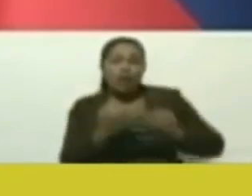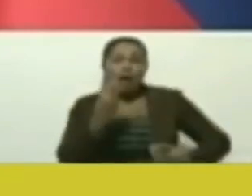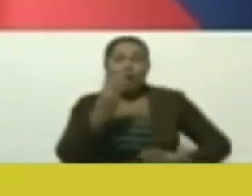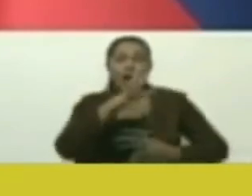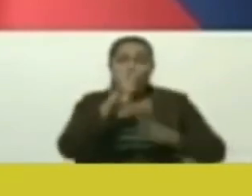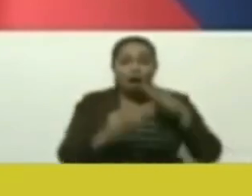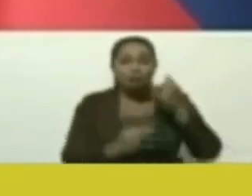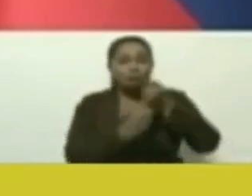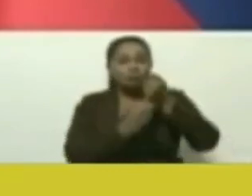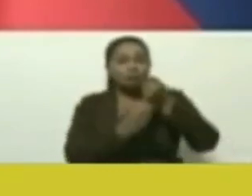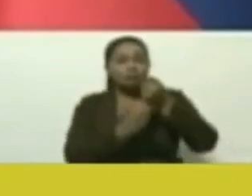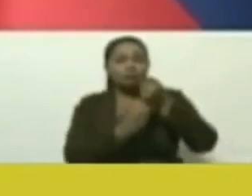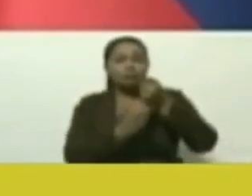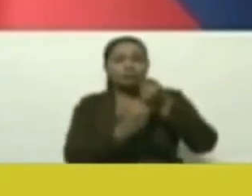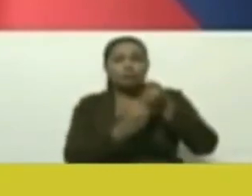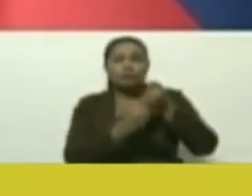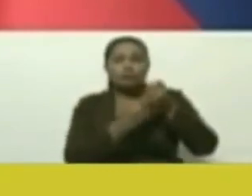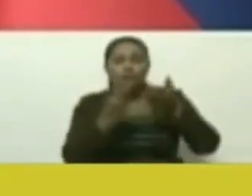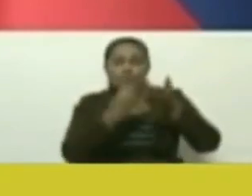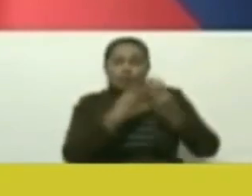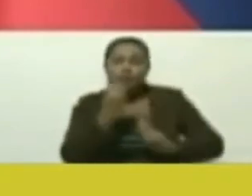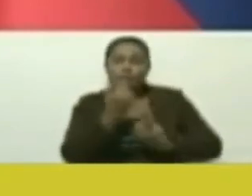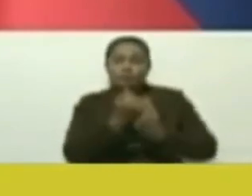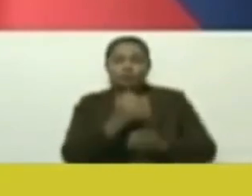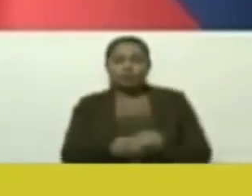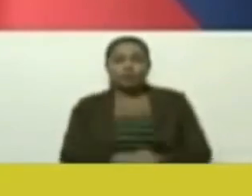We have a broad map of cooperation,